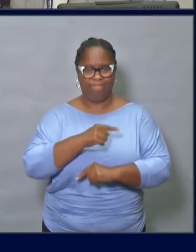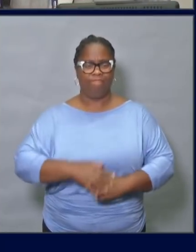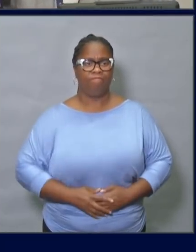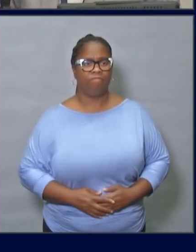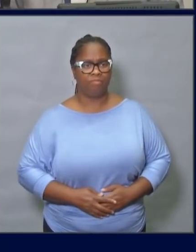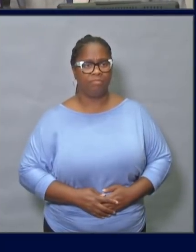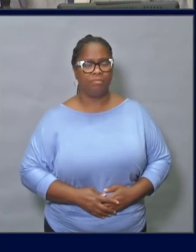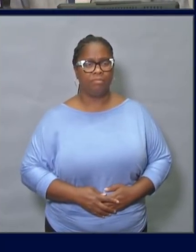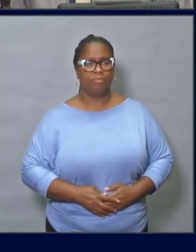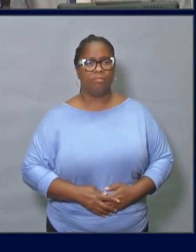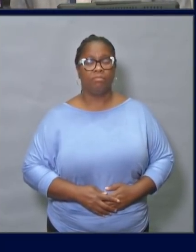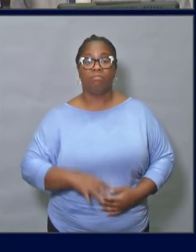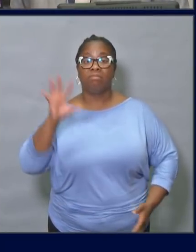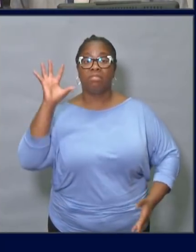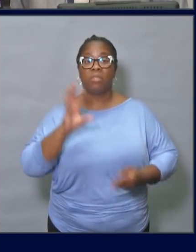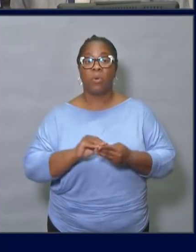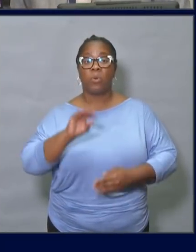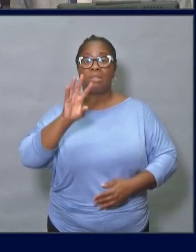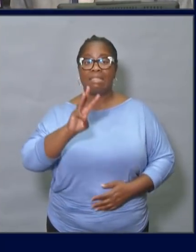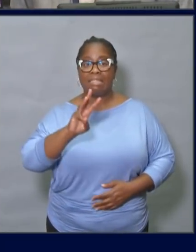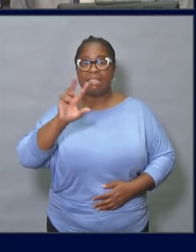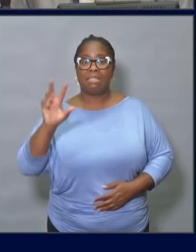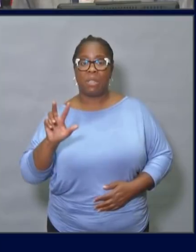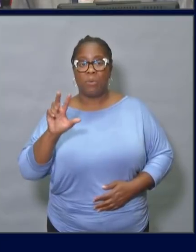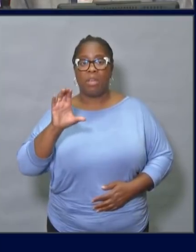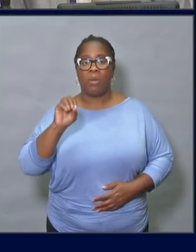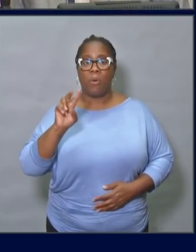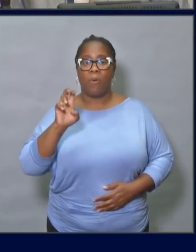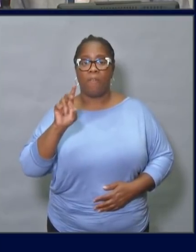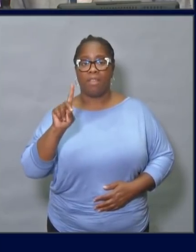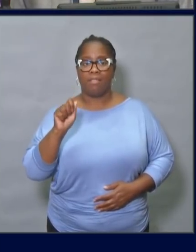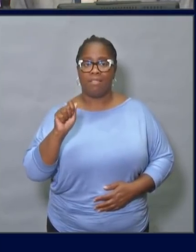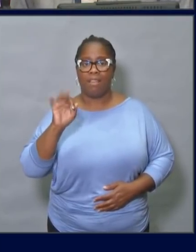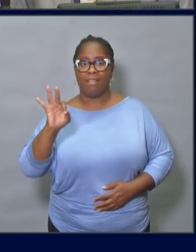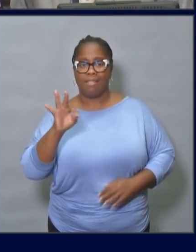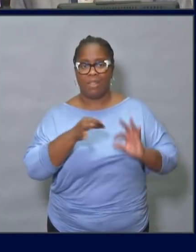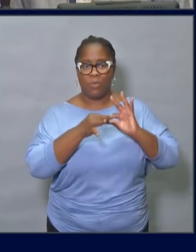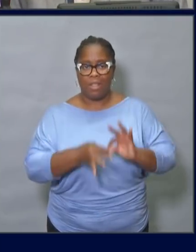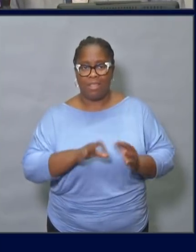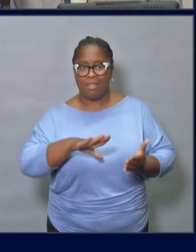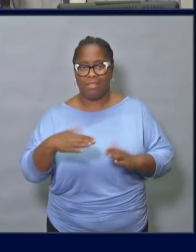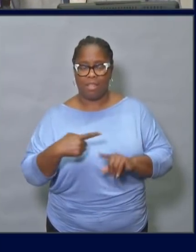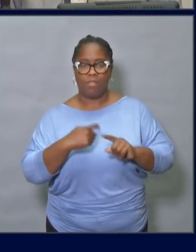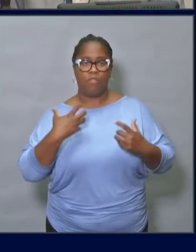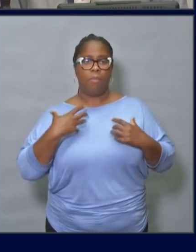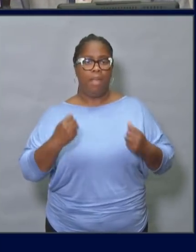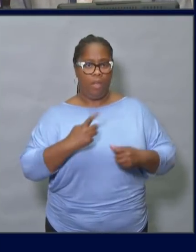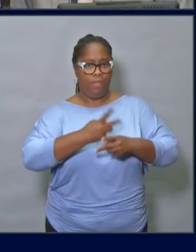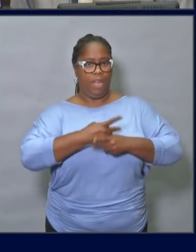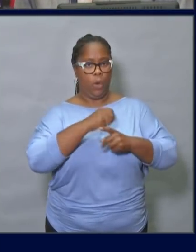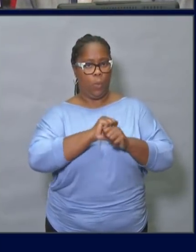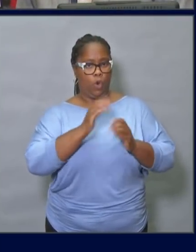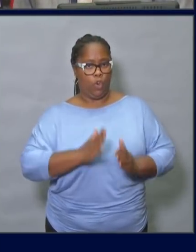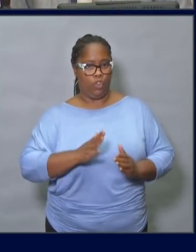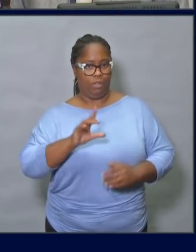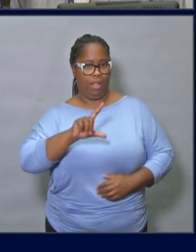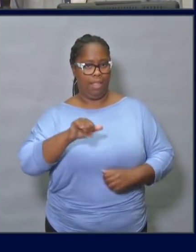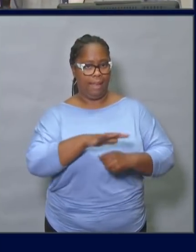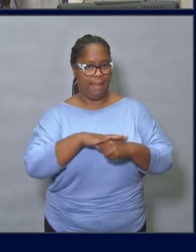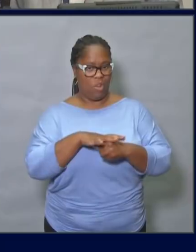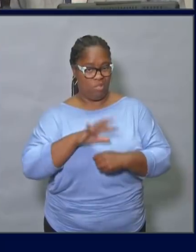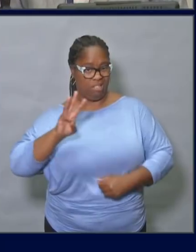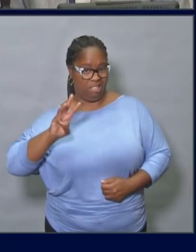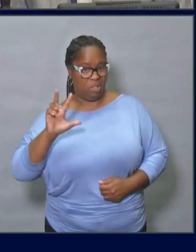We've had a total of 63 COVID-19 related deaths among healthcare workers in LA County. And as we've